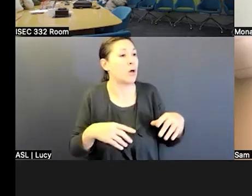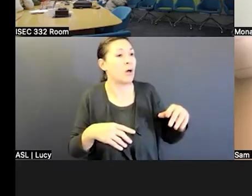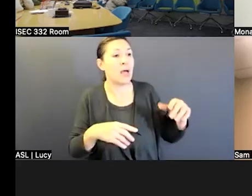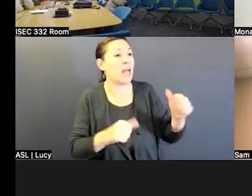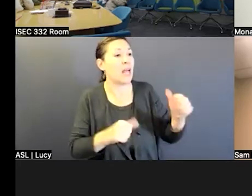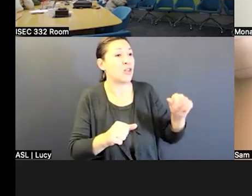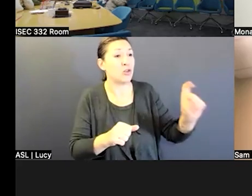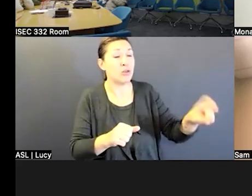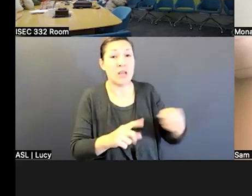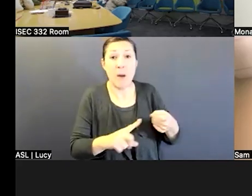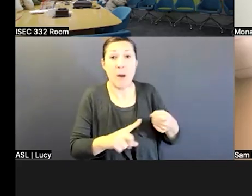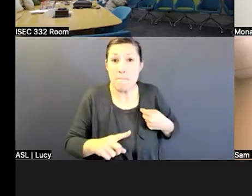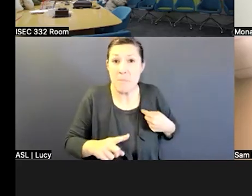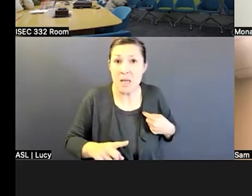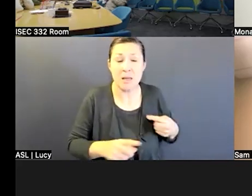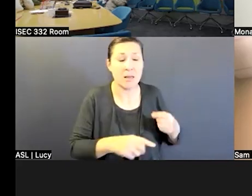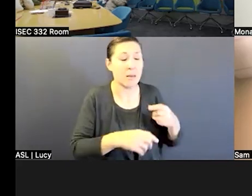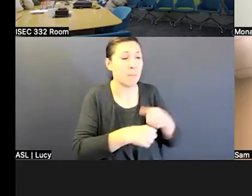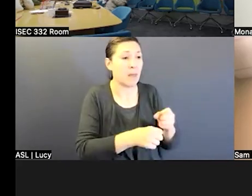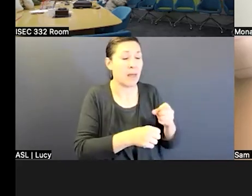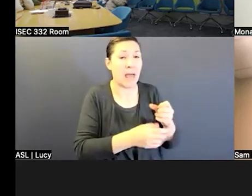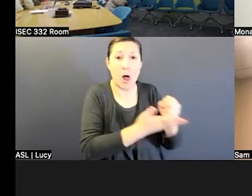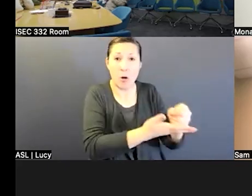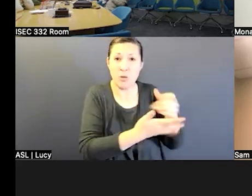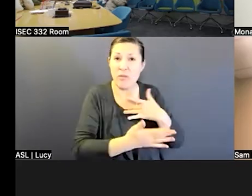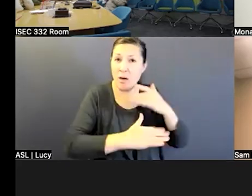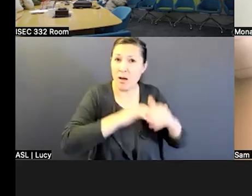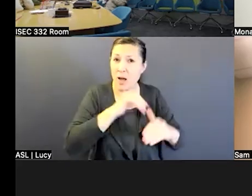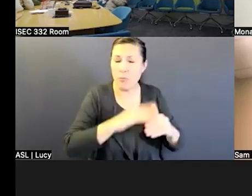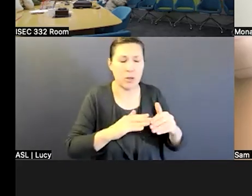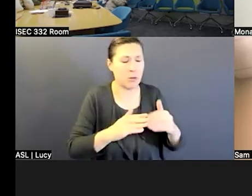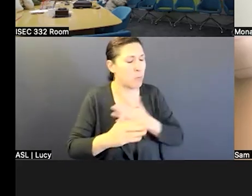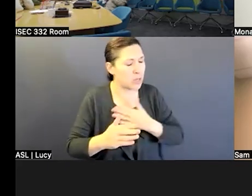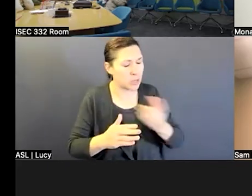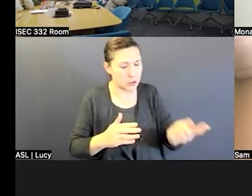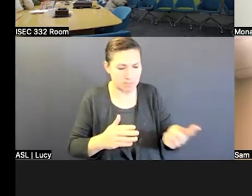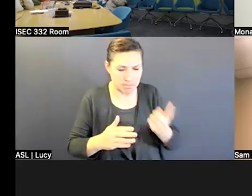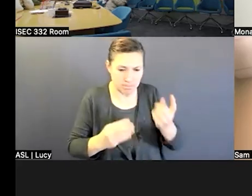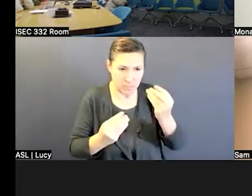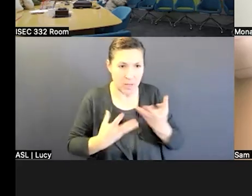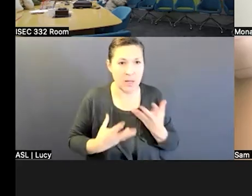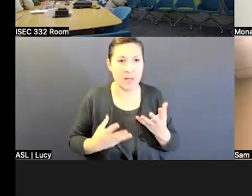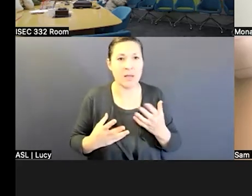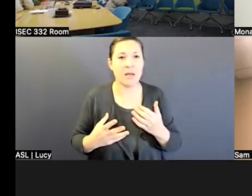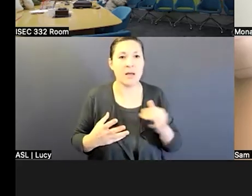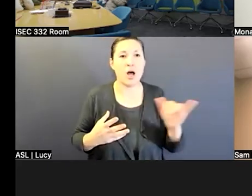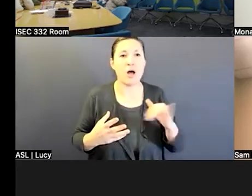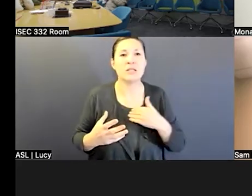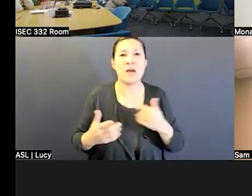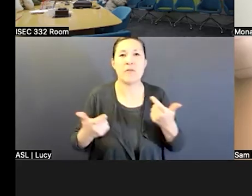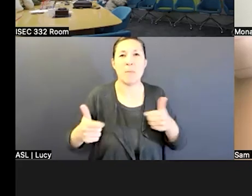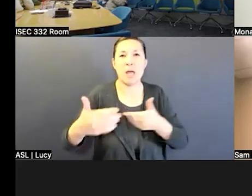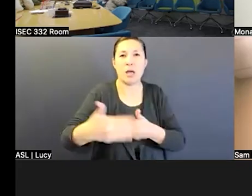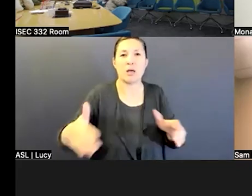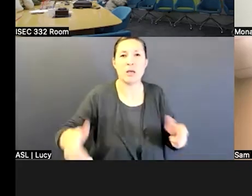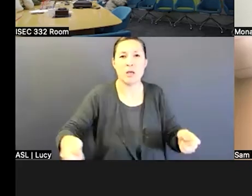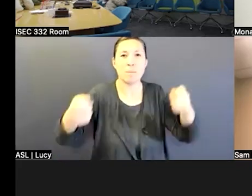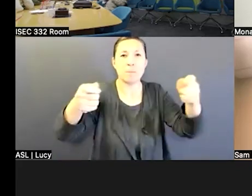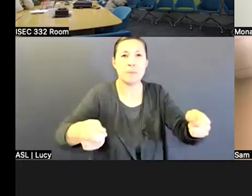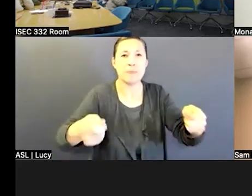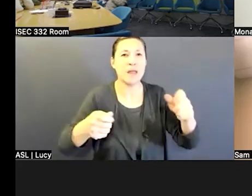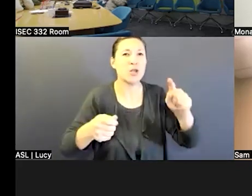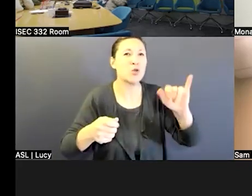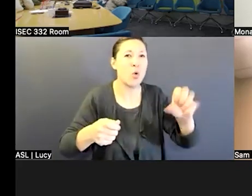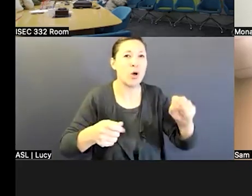in the classroom, then please come forward. I always bring a huge bin of fidget toys. I put them in the front of the